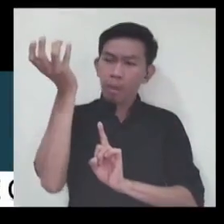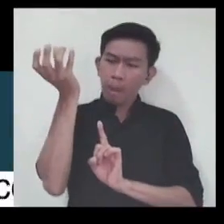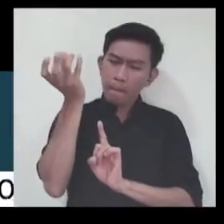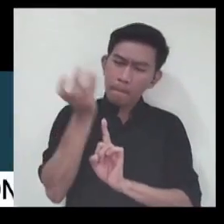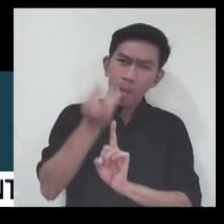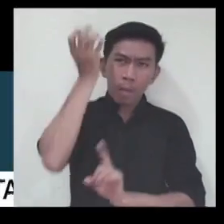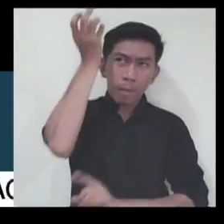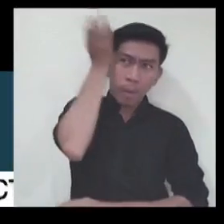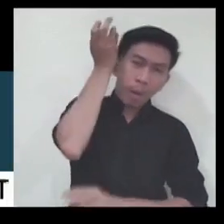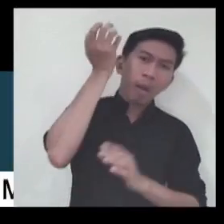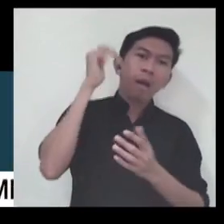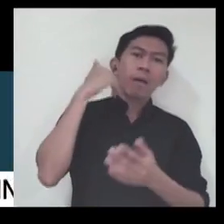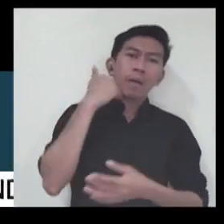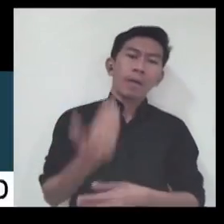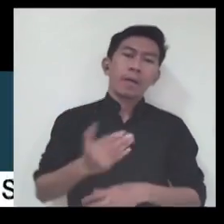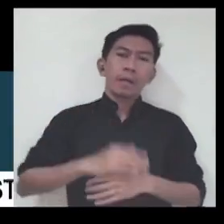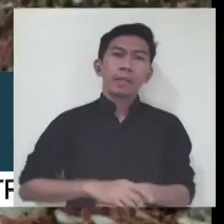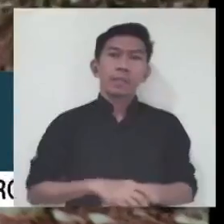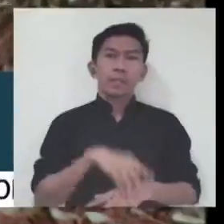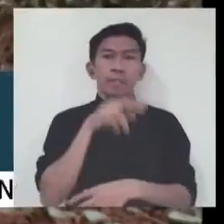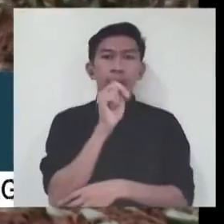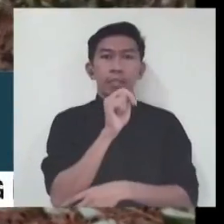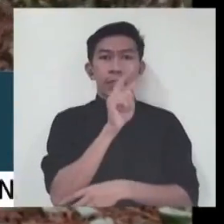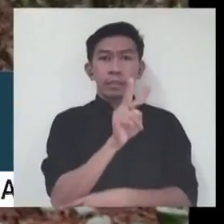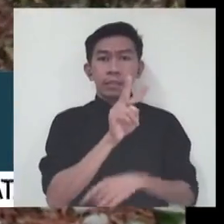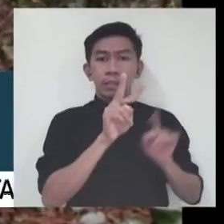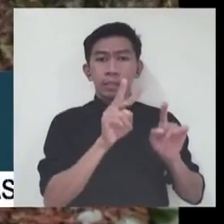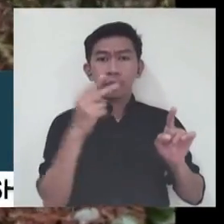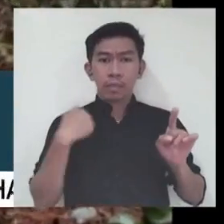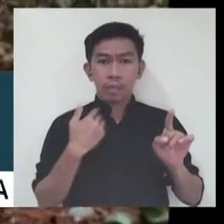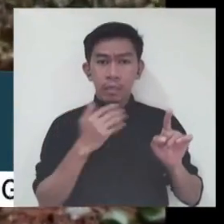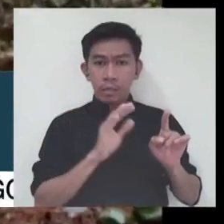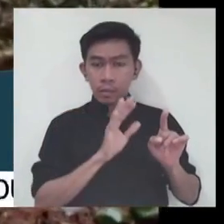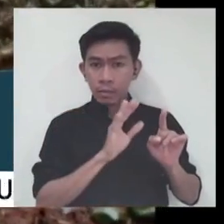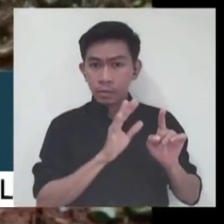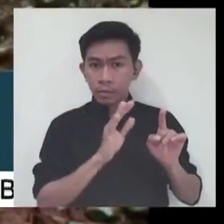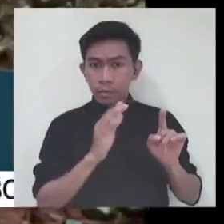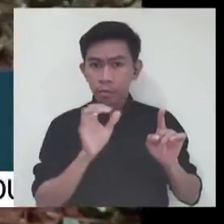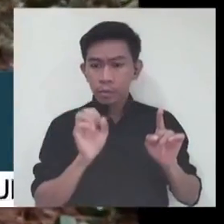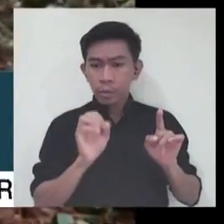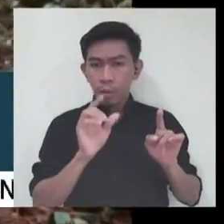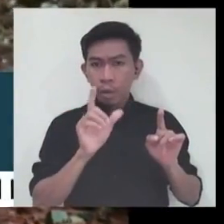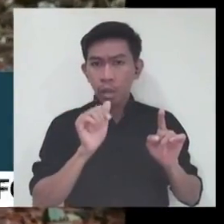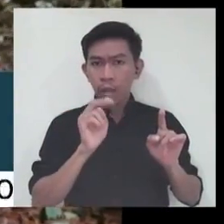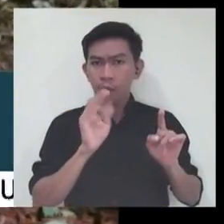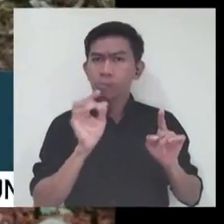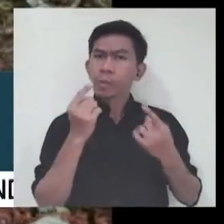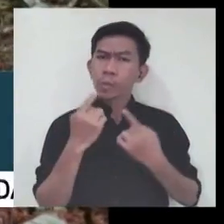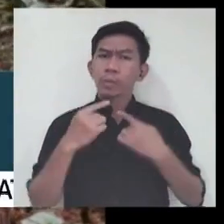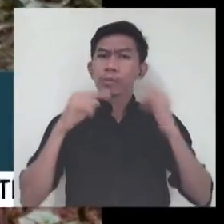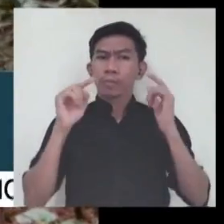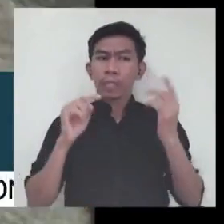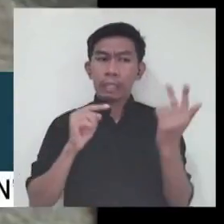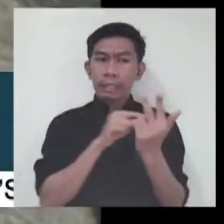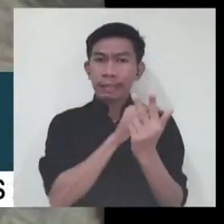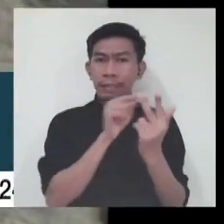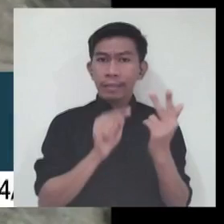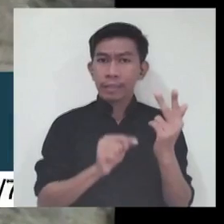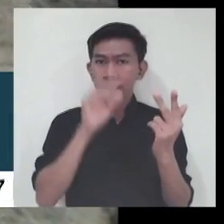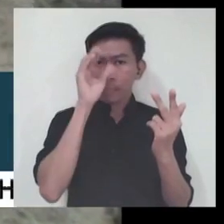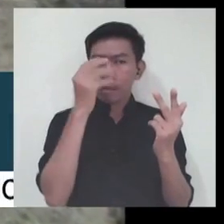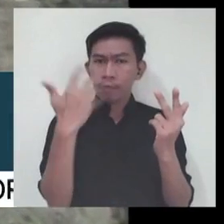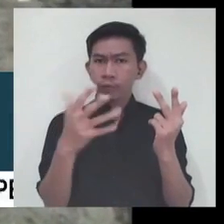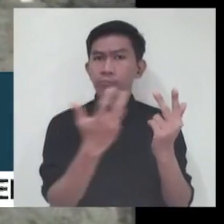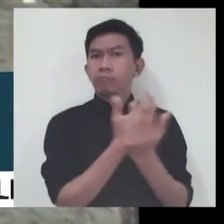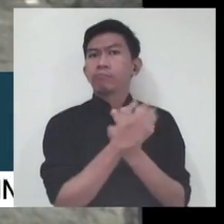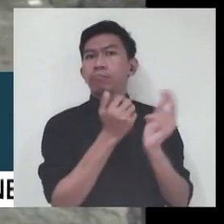Vizcaya, responders from the Bureau of Fire Protection Solano successfully rescued three individuals who were trapped in their house that had